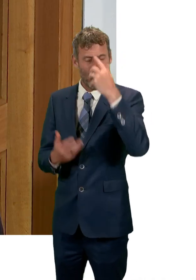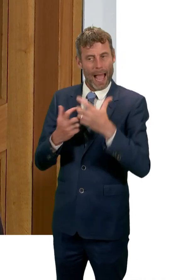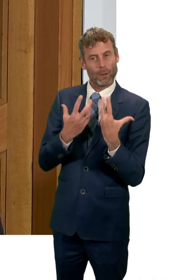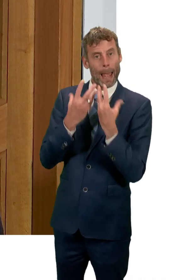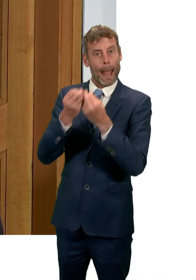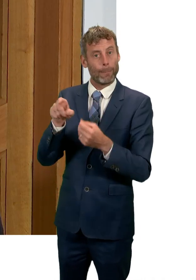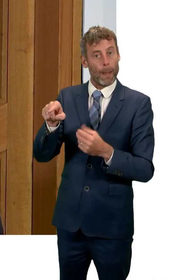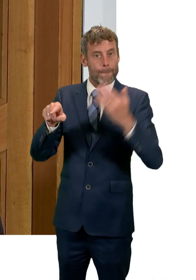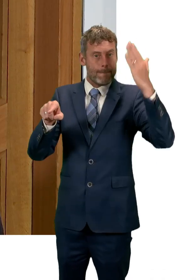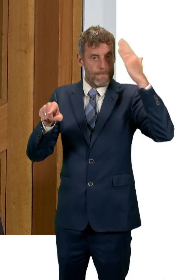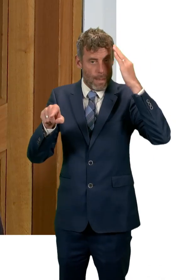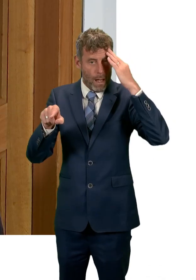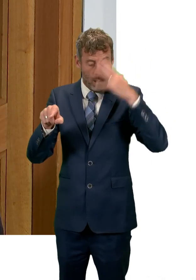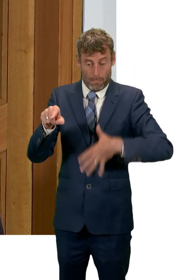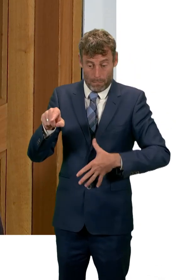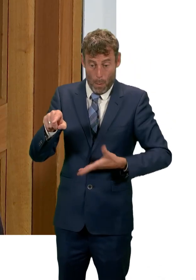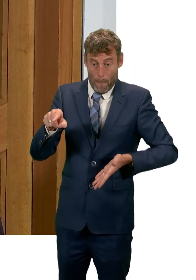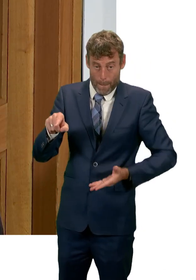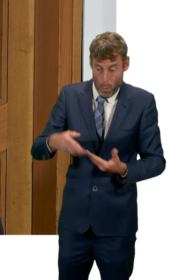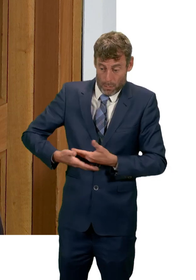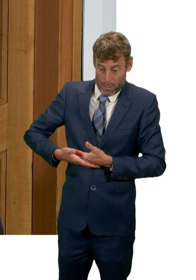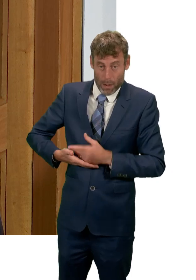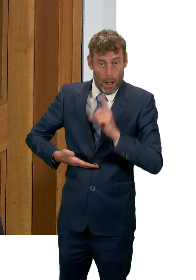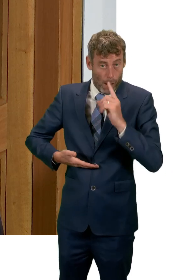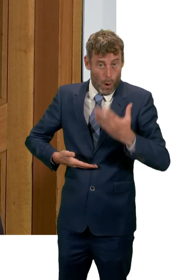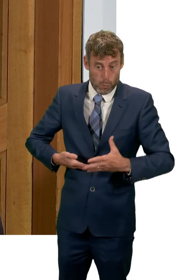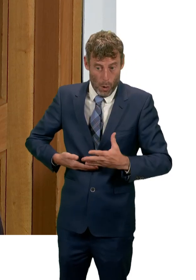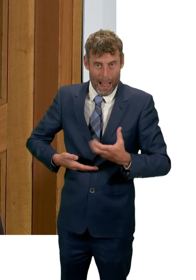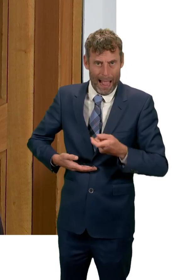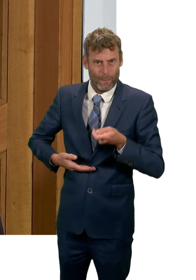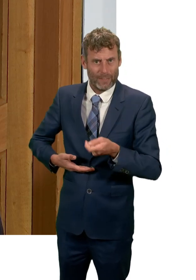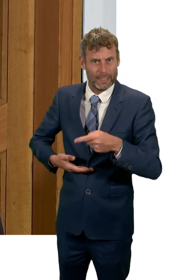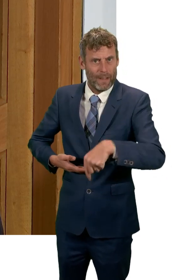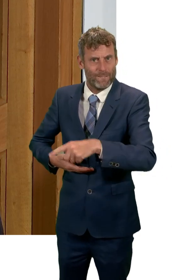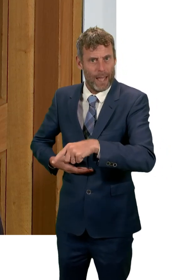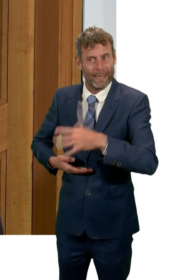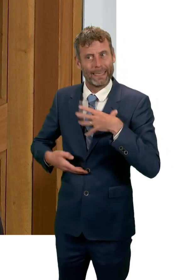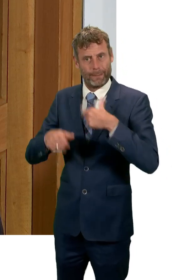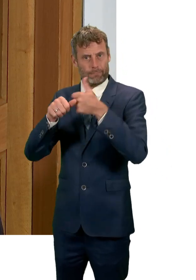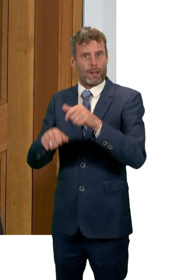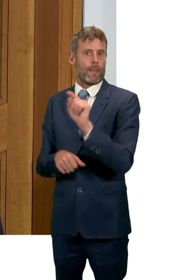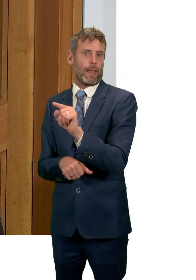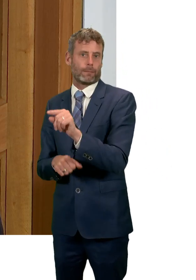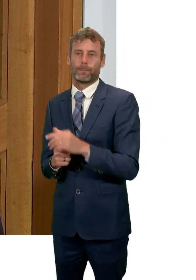where I think we can, you know, amplify the approaches that we're taking, certainly at government level. So, yeah.